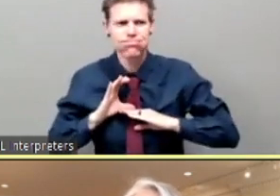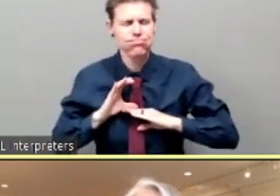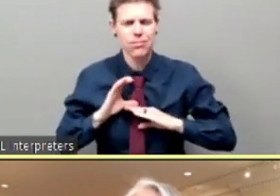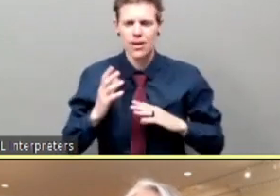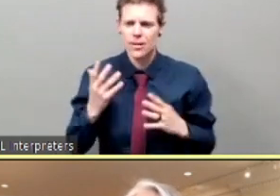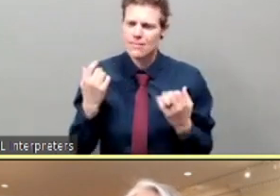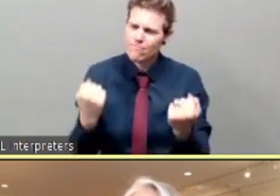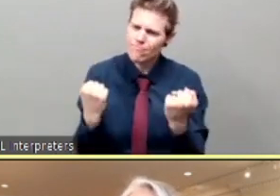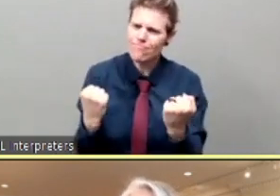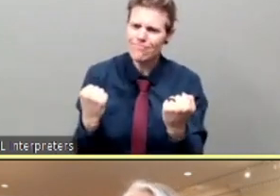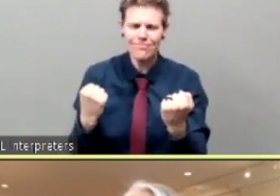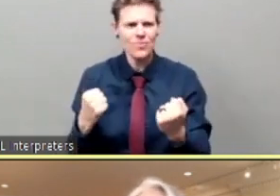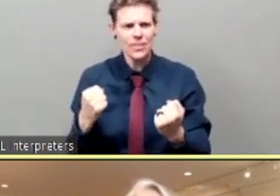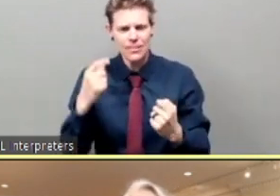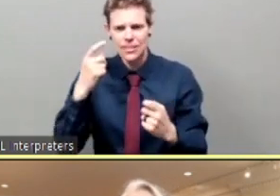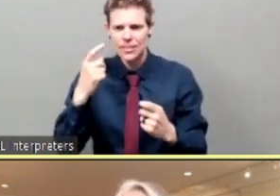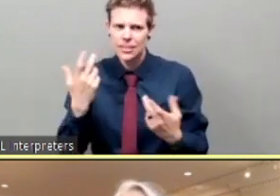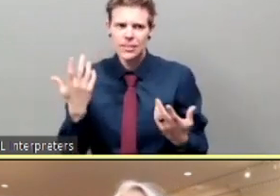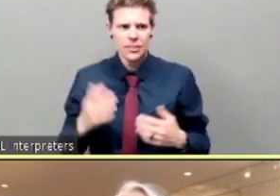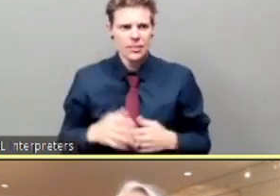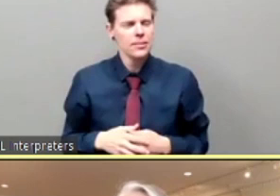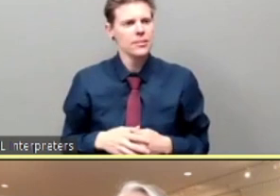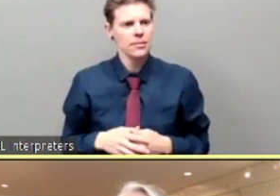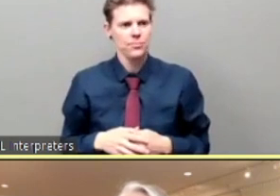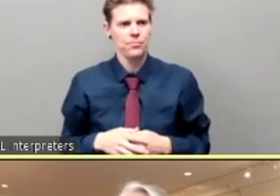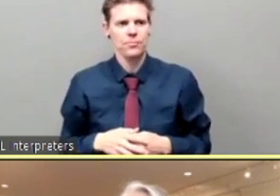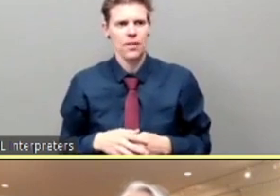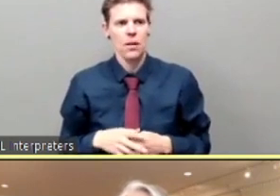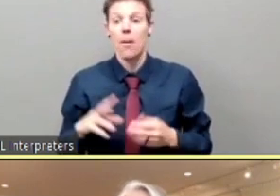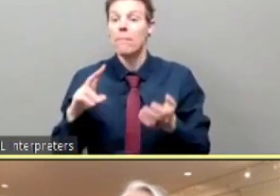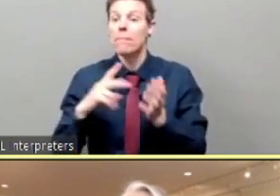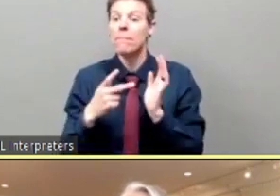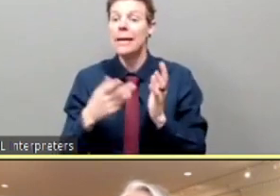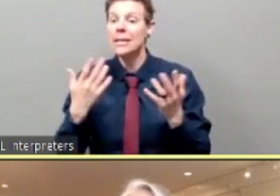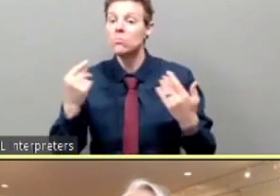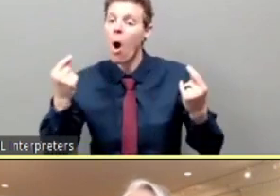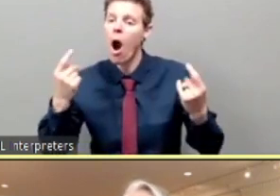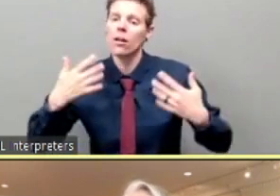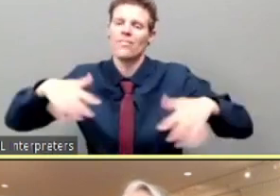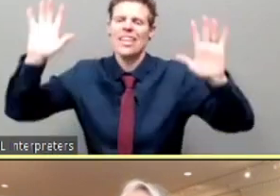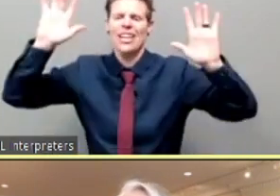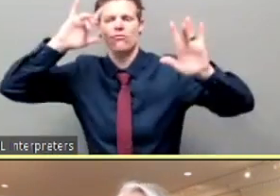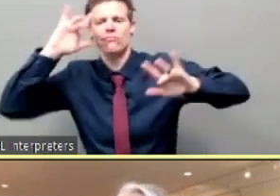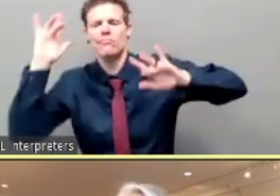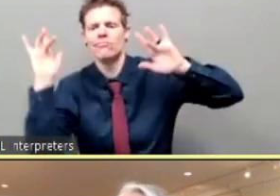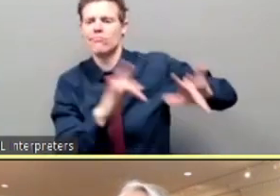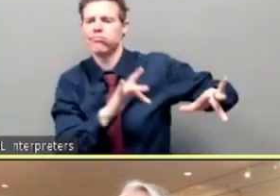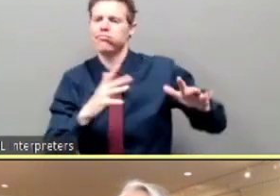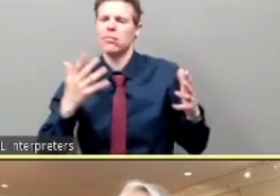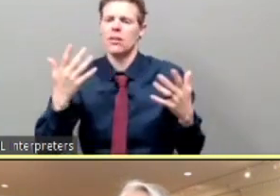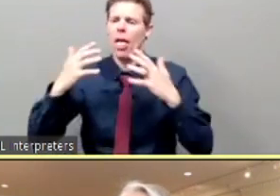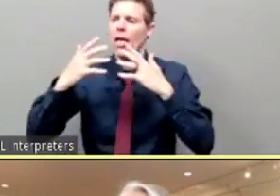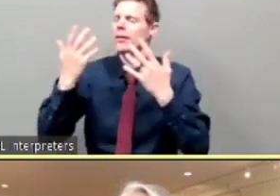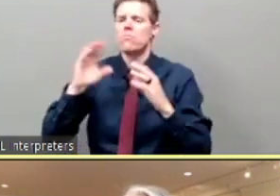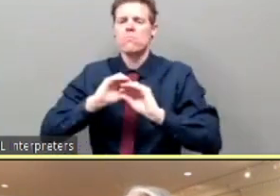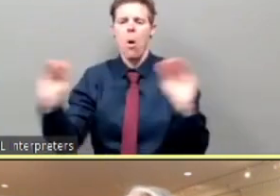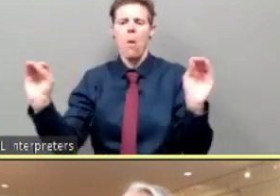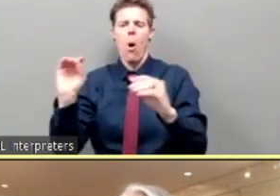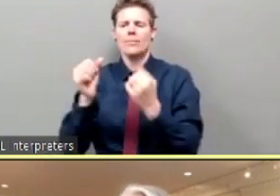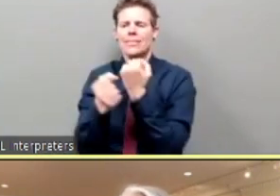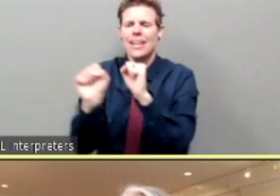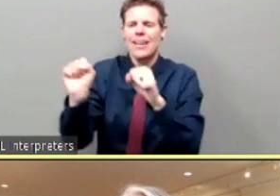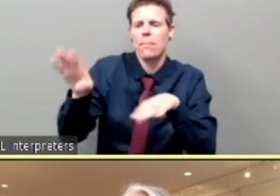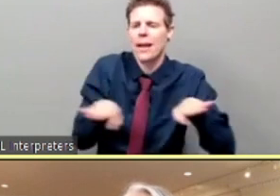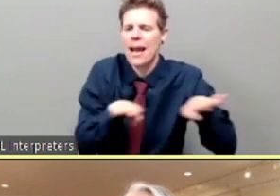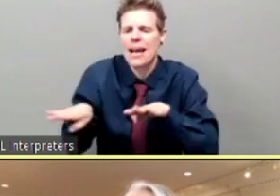I want us to keep conquering COVID. But I want us to fully embrace that New Mexico